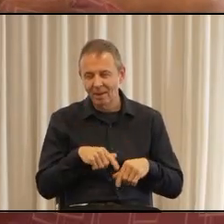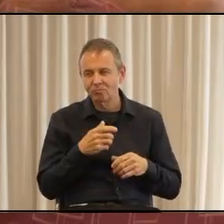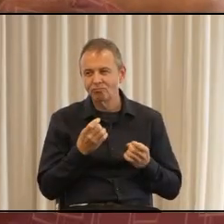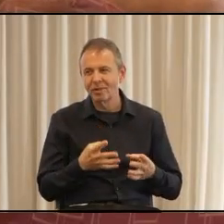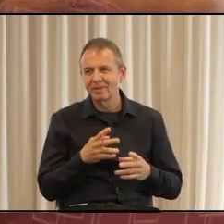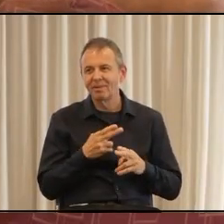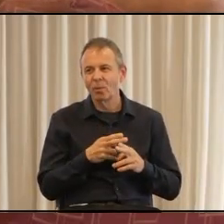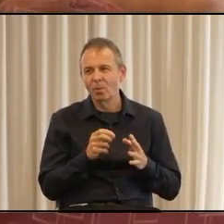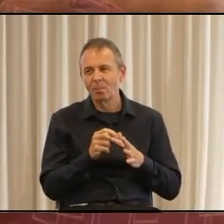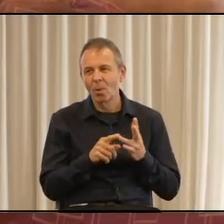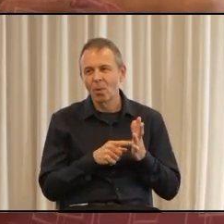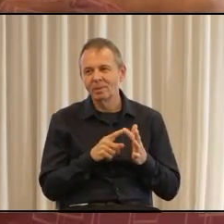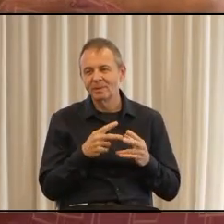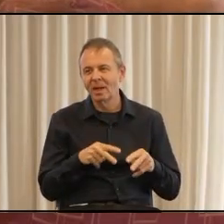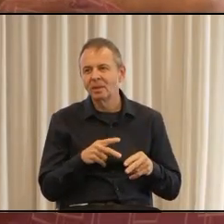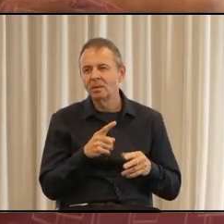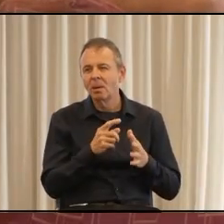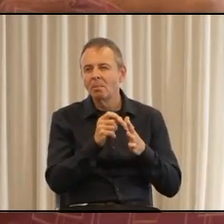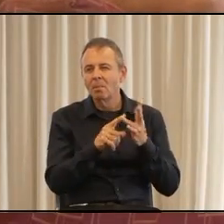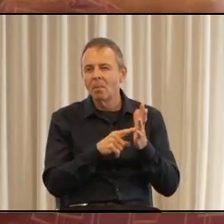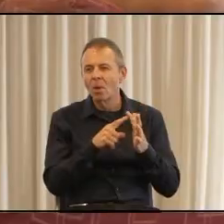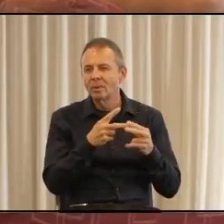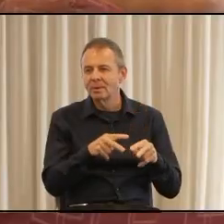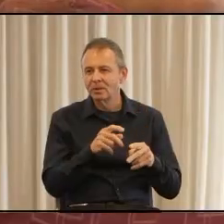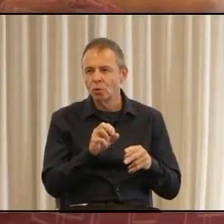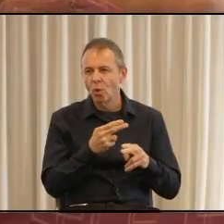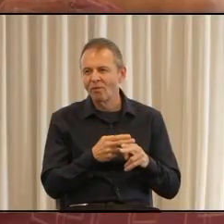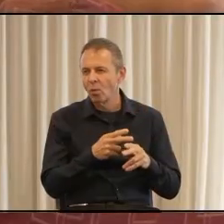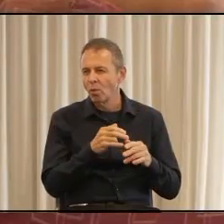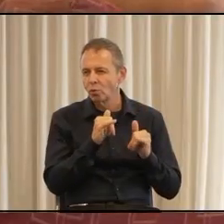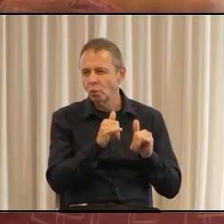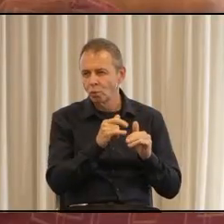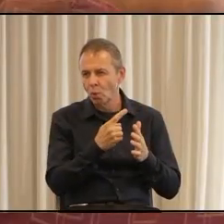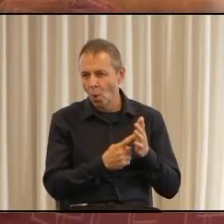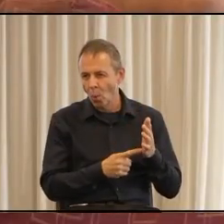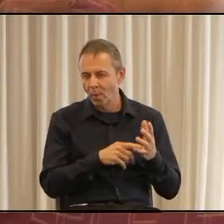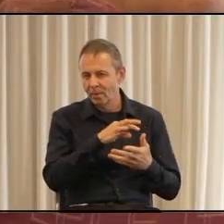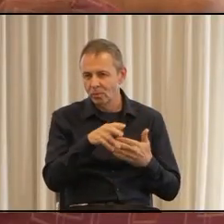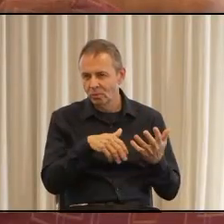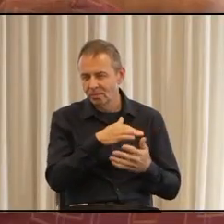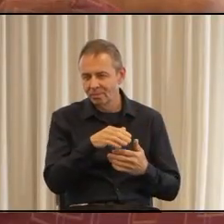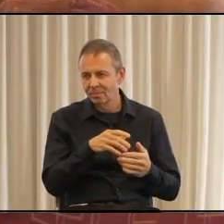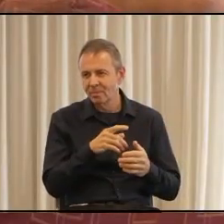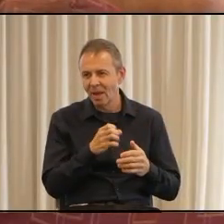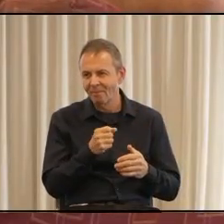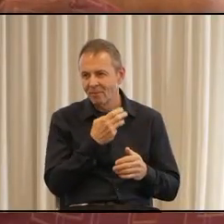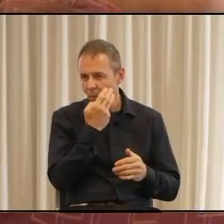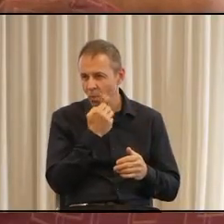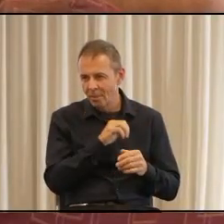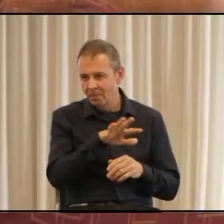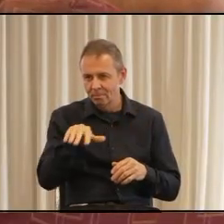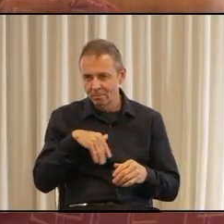use pole dancing not just for, it's social. She goes to general classes with all the other women her own